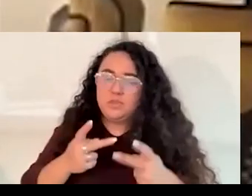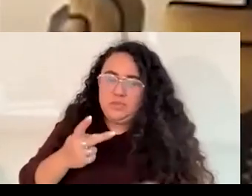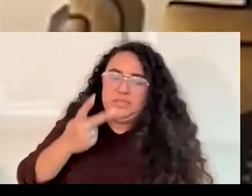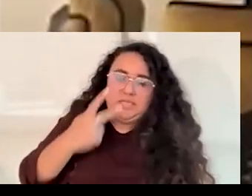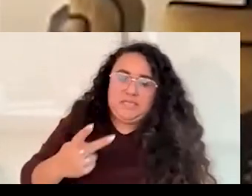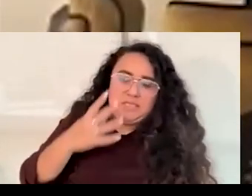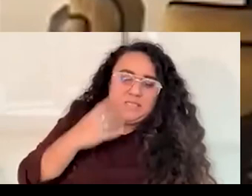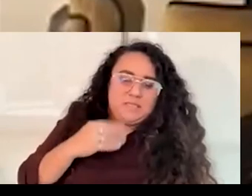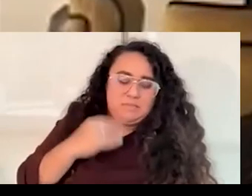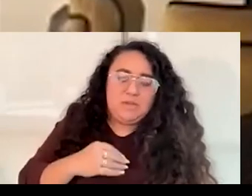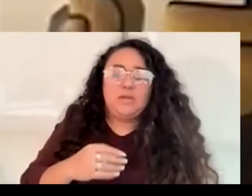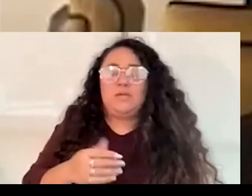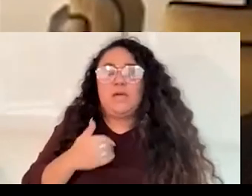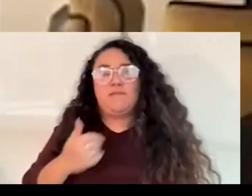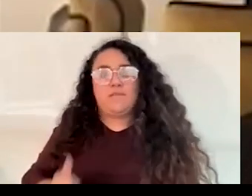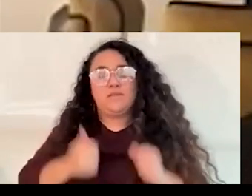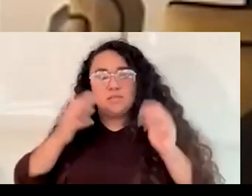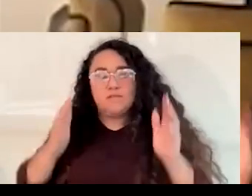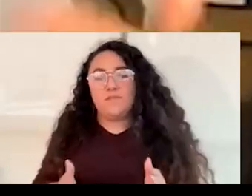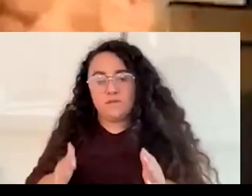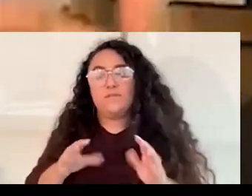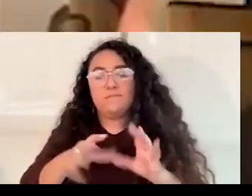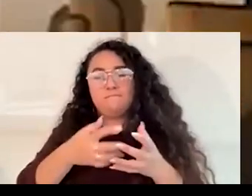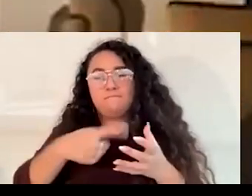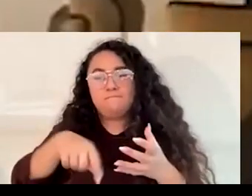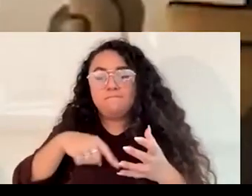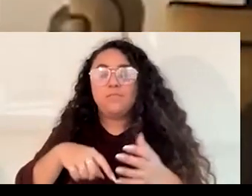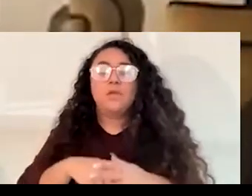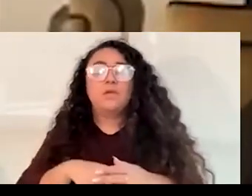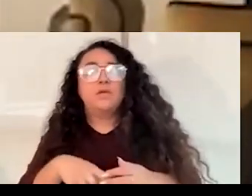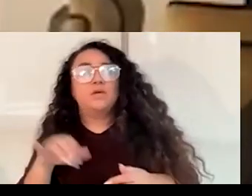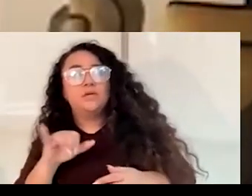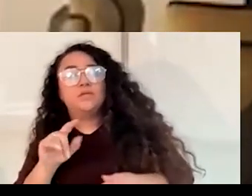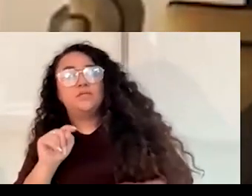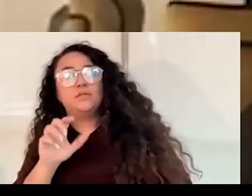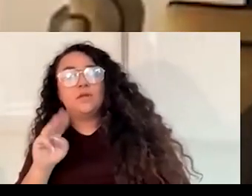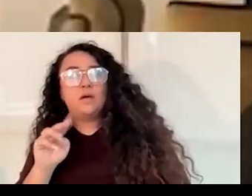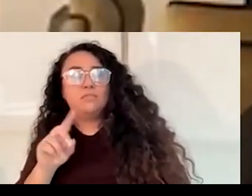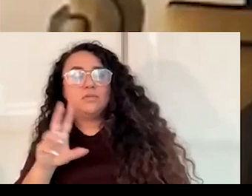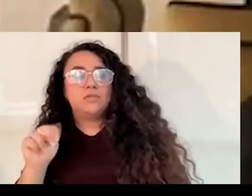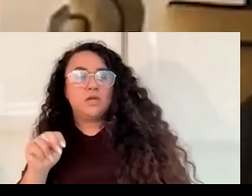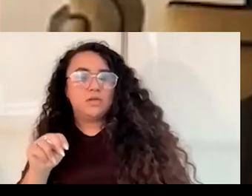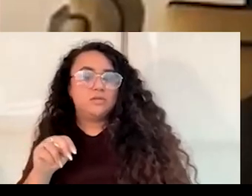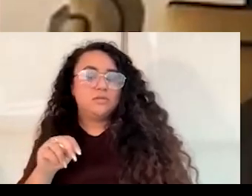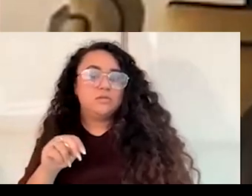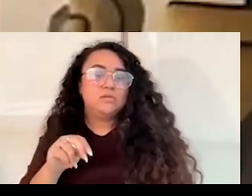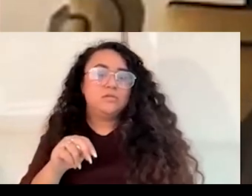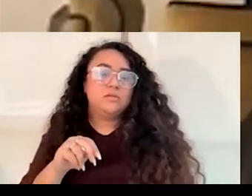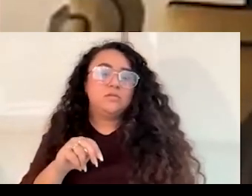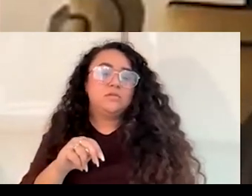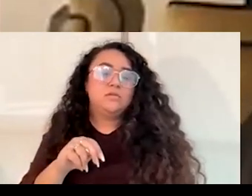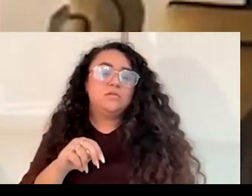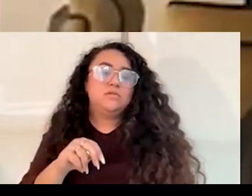our survivor leg of work, but then we also have time done, which is specific to folks who have